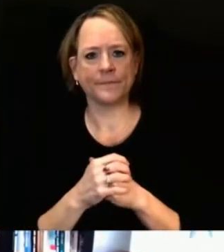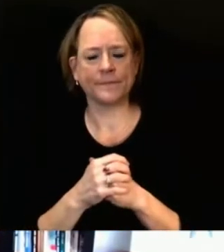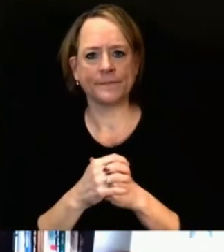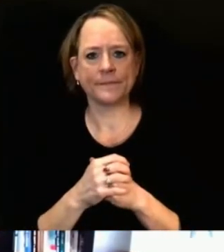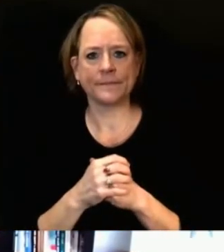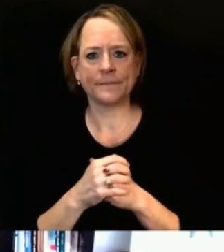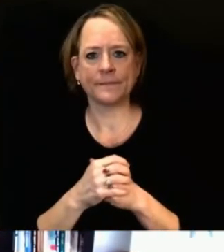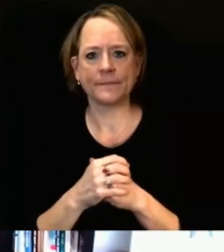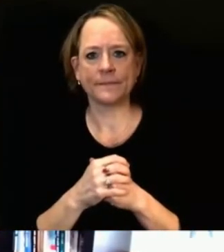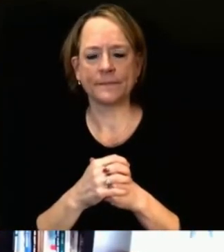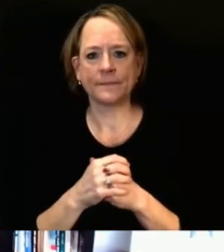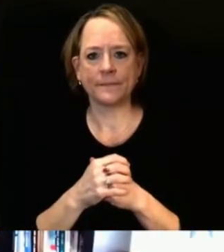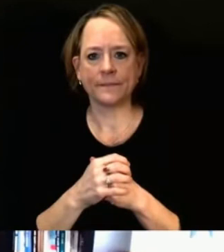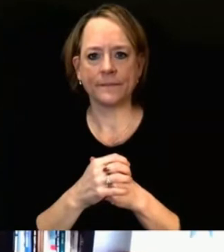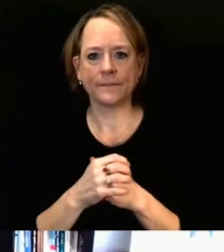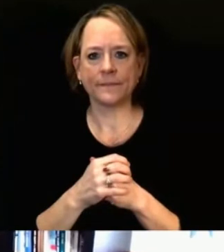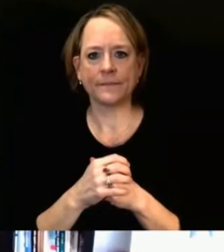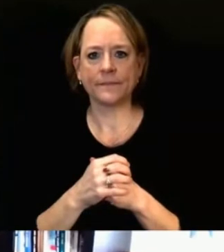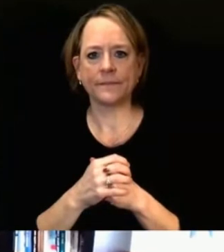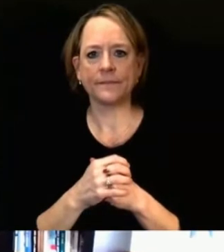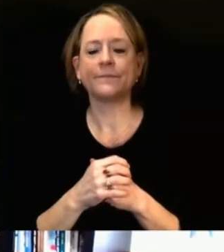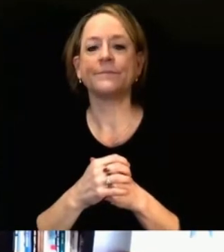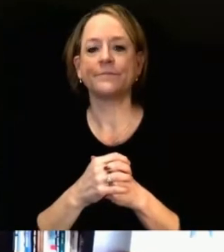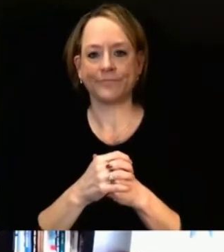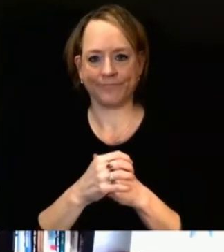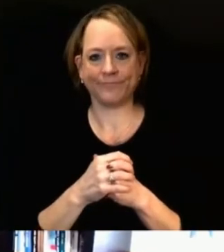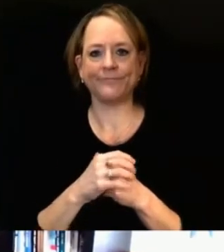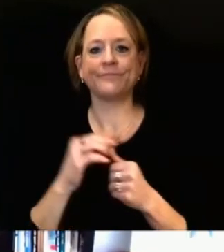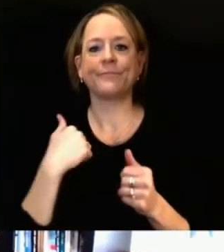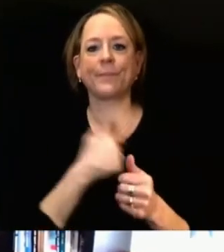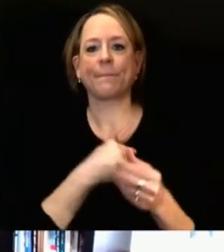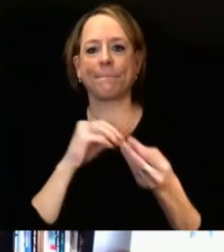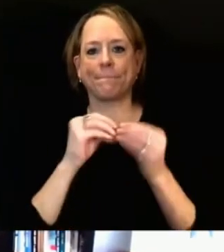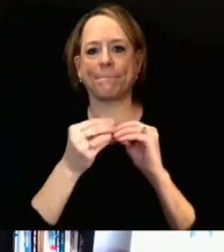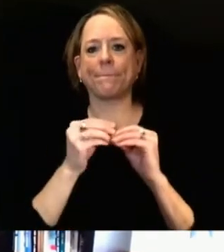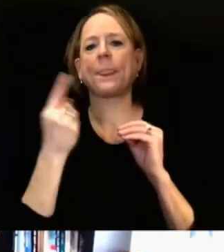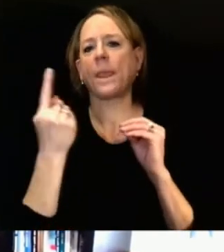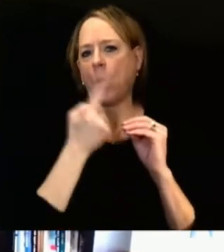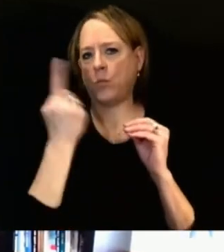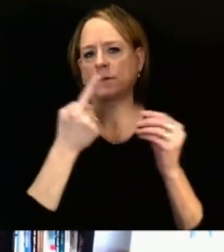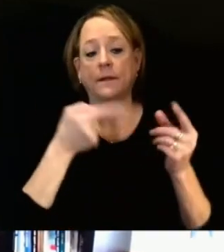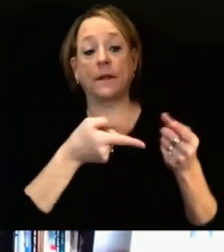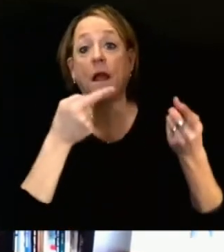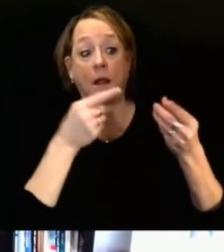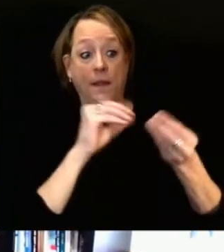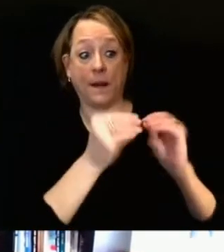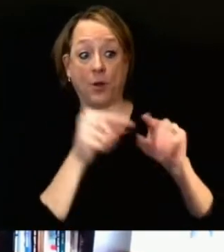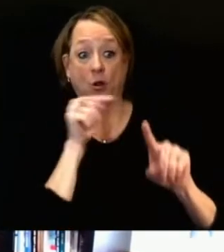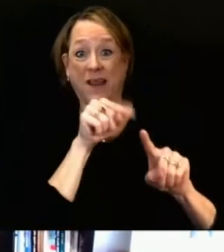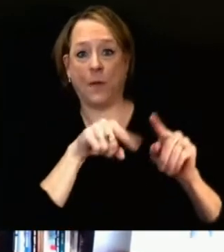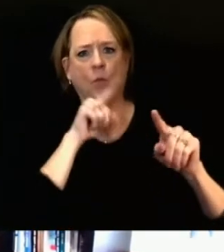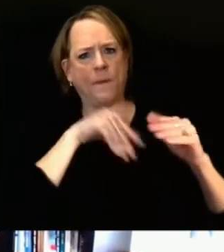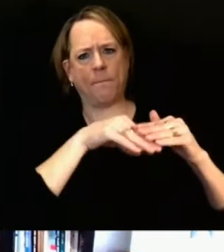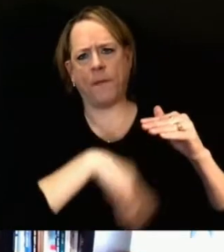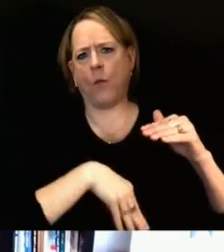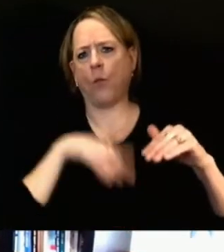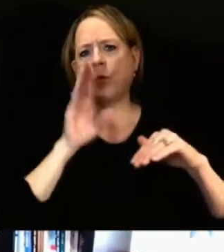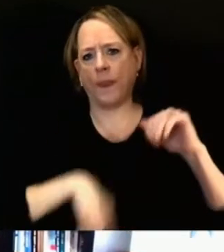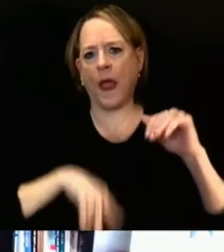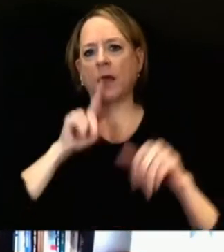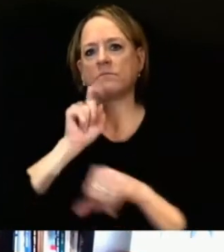definitely using some of those at-home testing methods, which are not reported to public health. So the numbers that we have are certainly